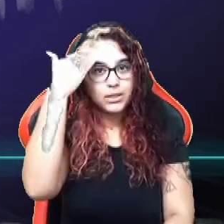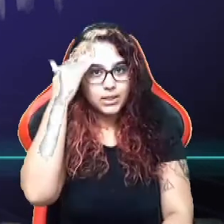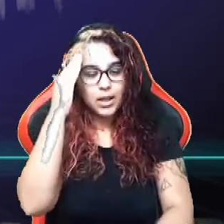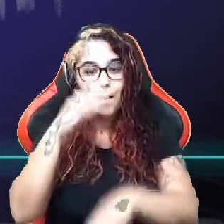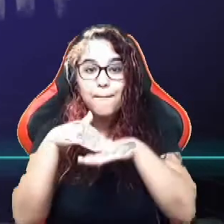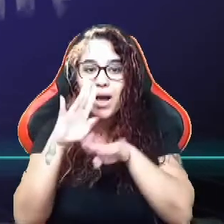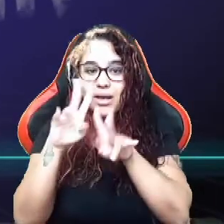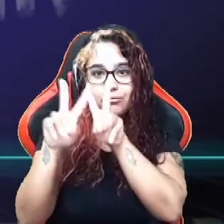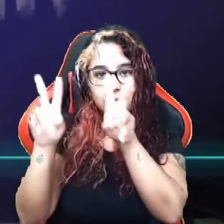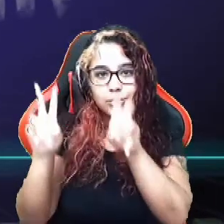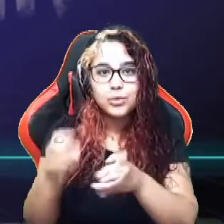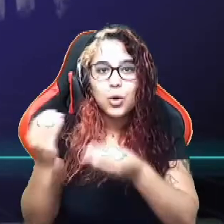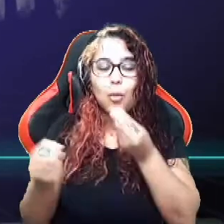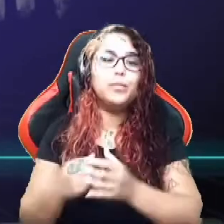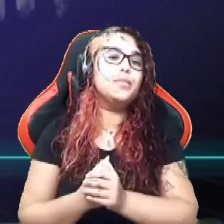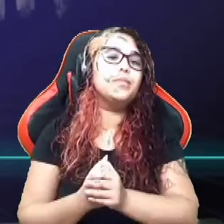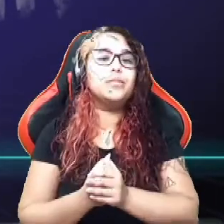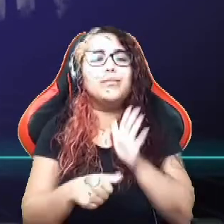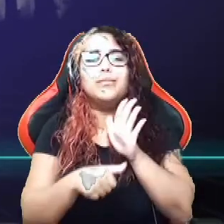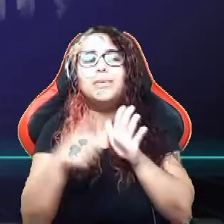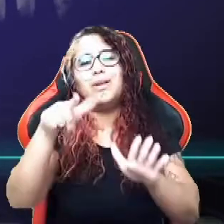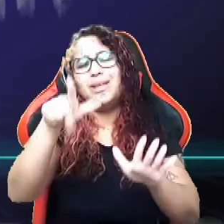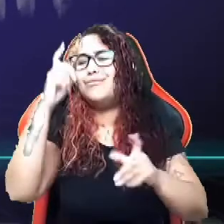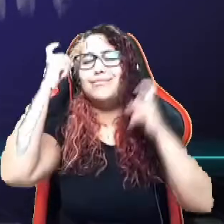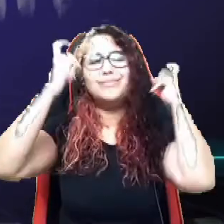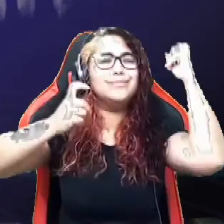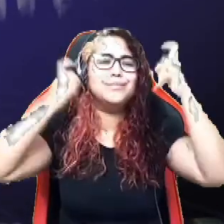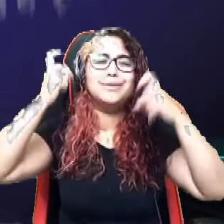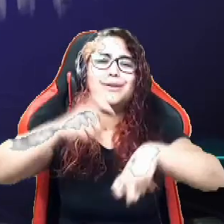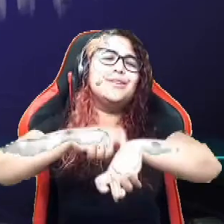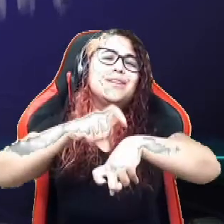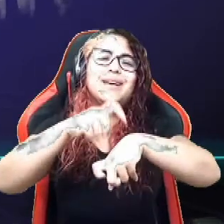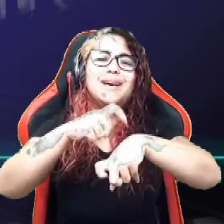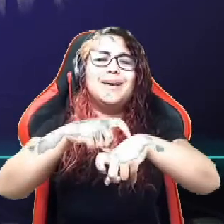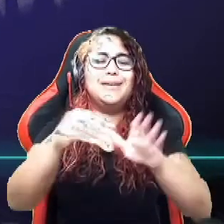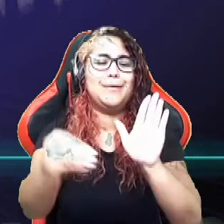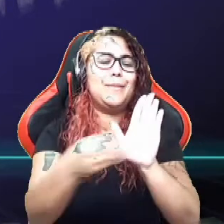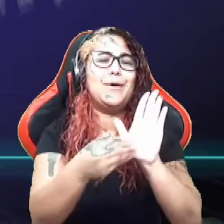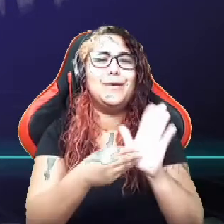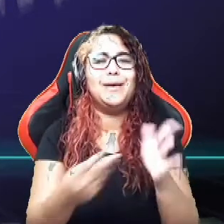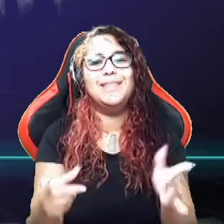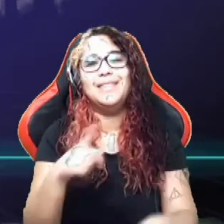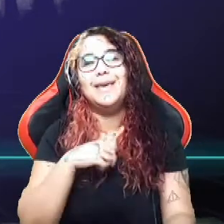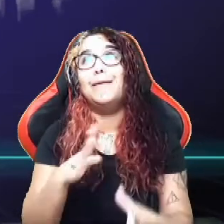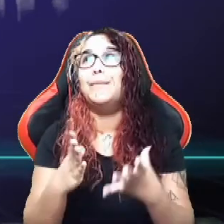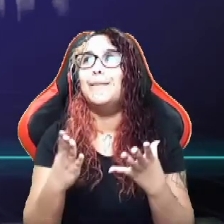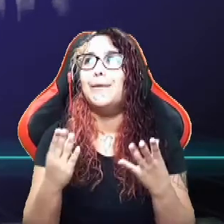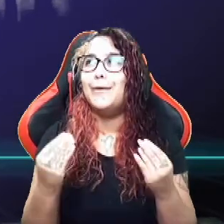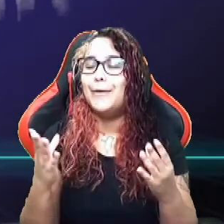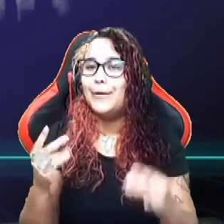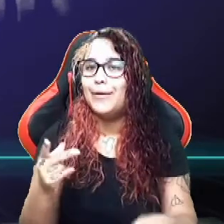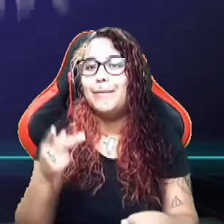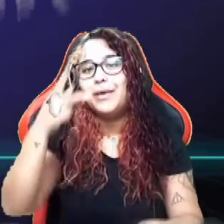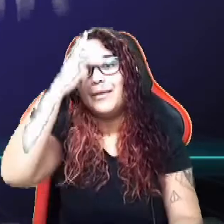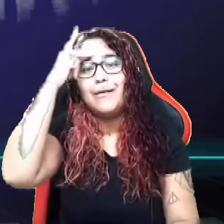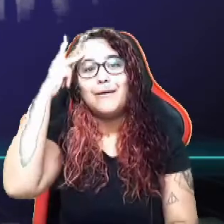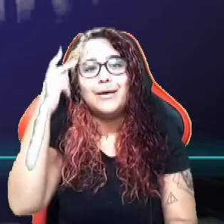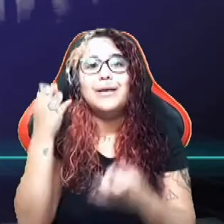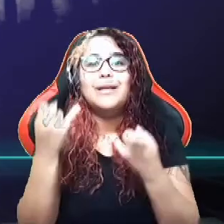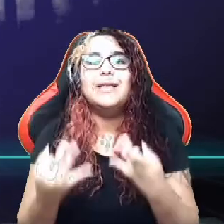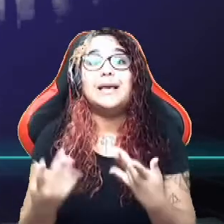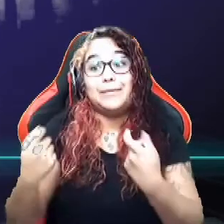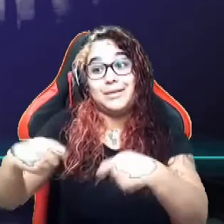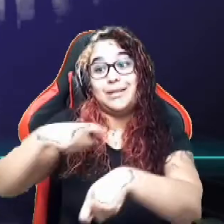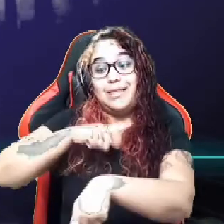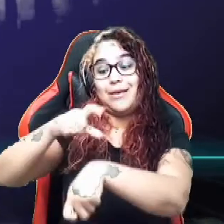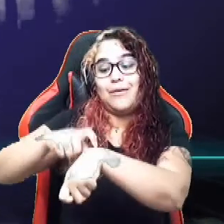Let me give you some tips as far as creating content goes. Number one, do not worry about the time when you